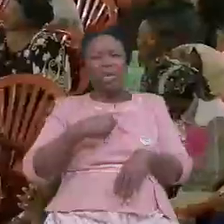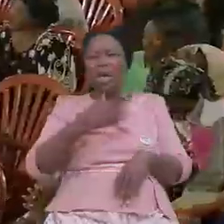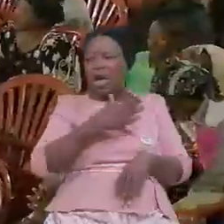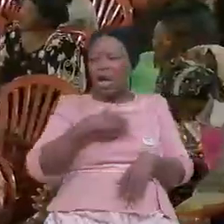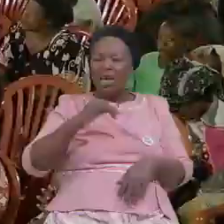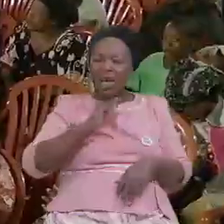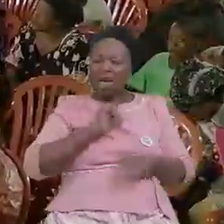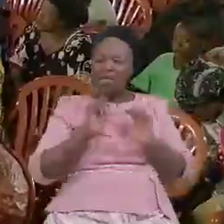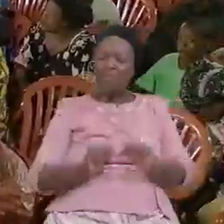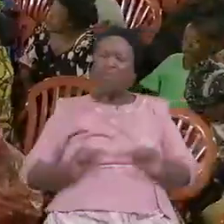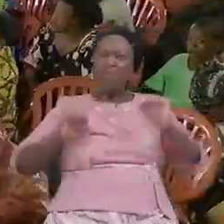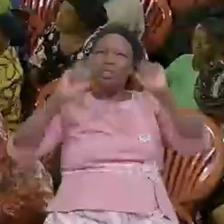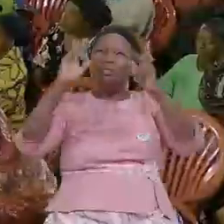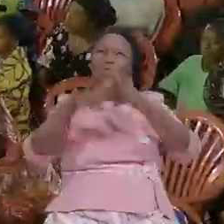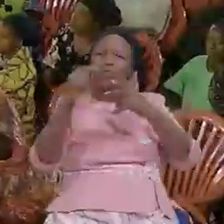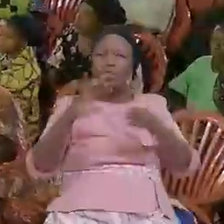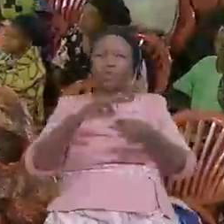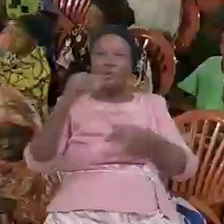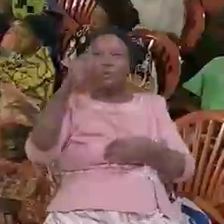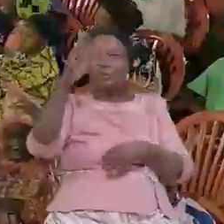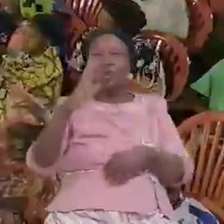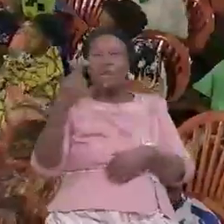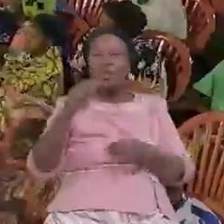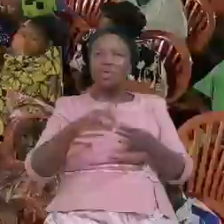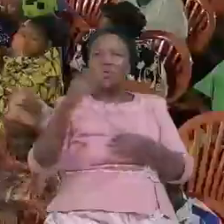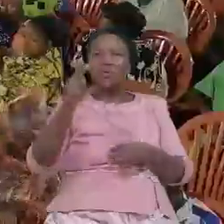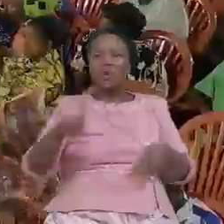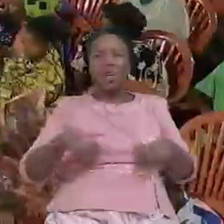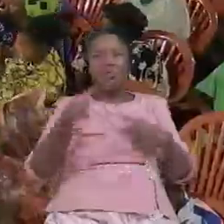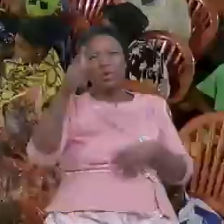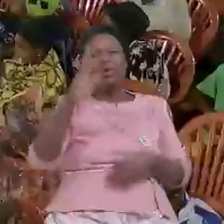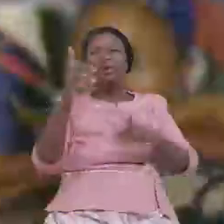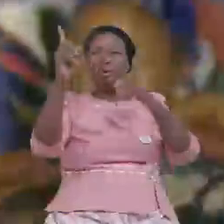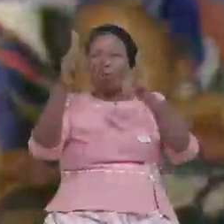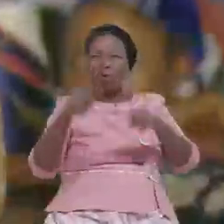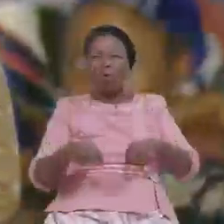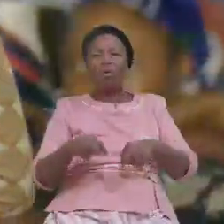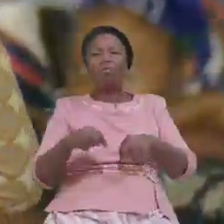the Spirit of God, Spirit of the living God. Convert me,